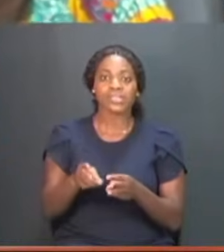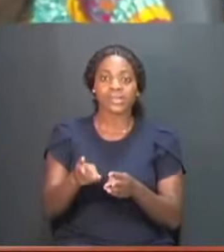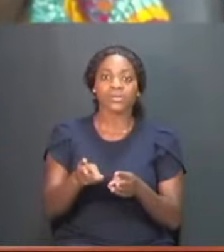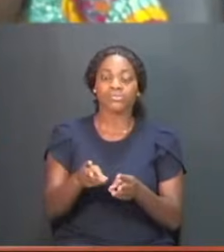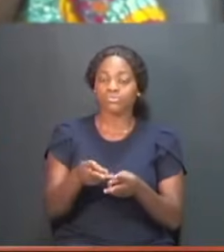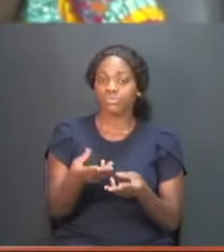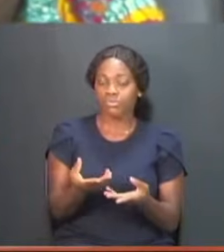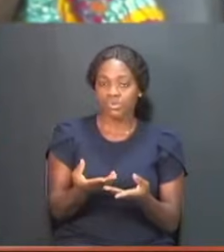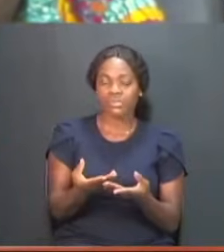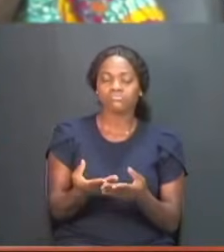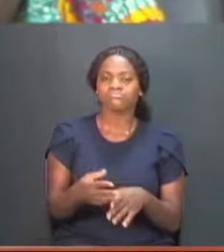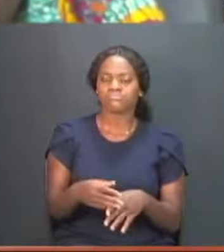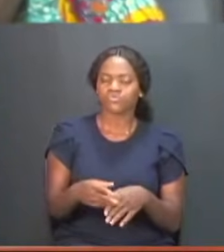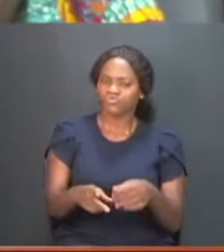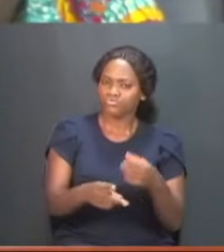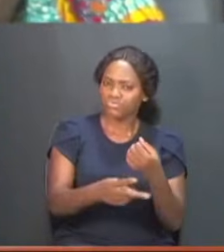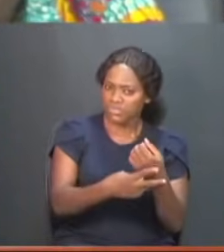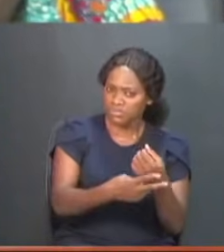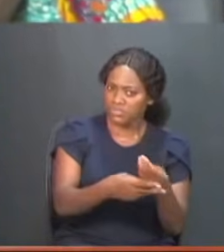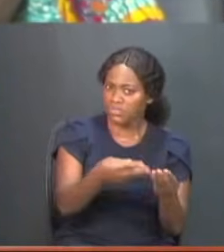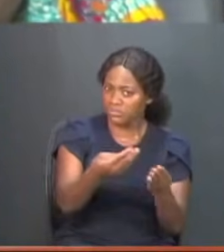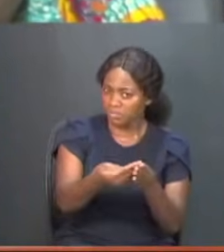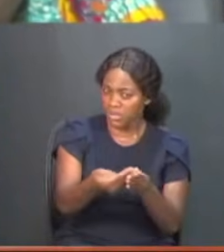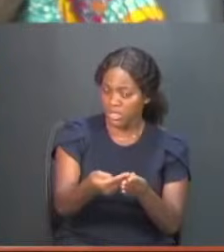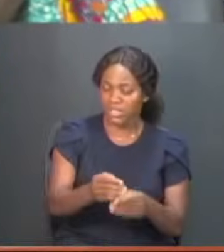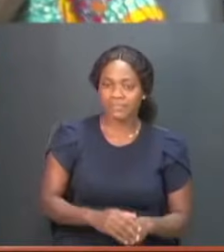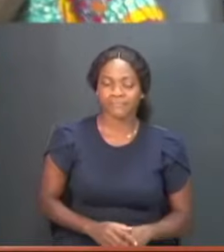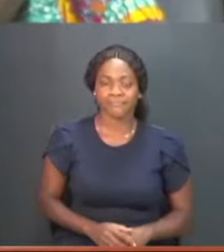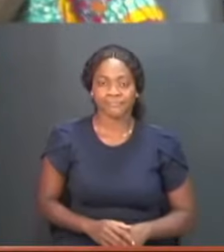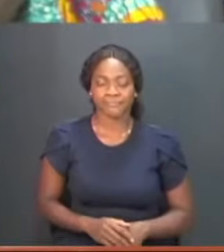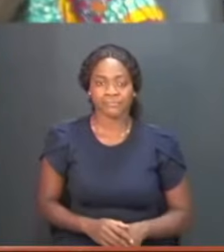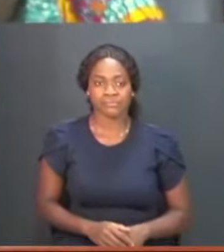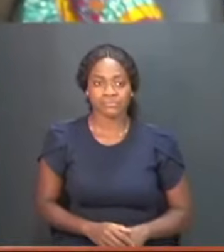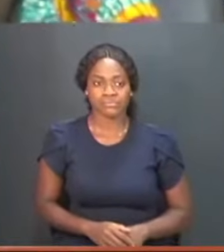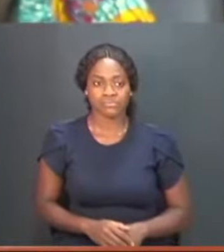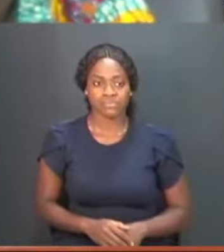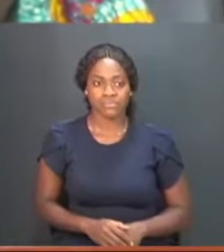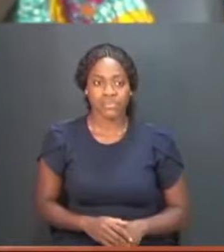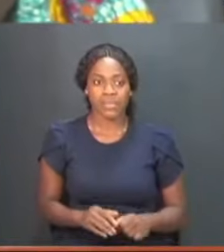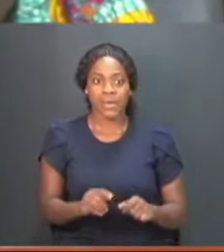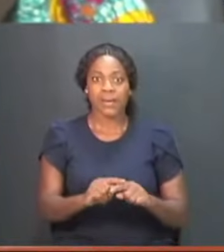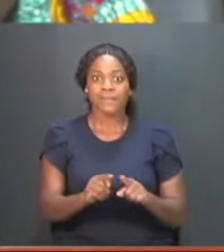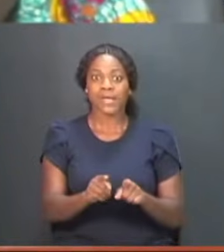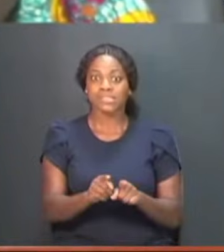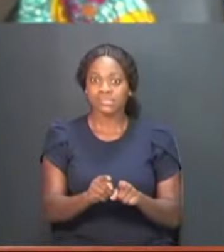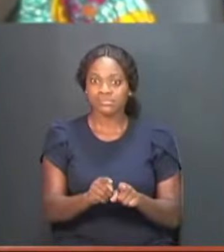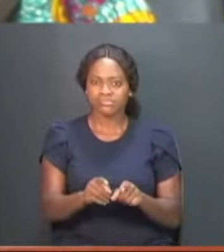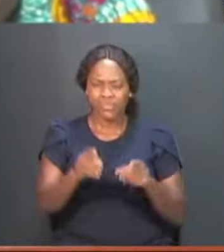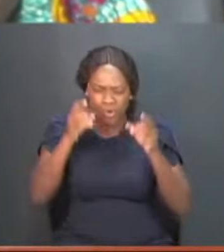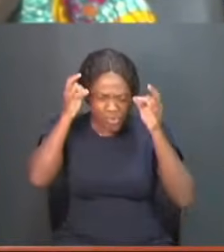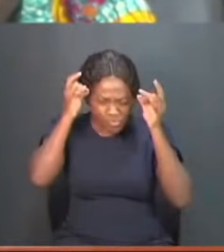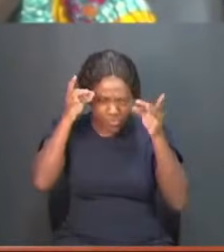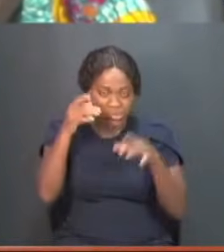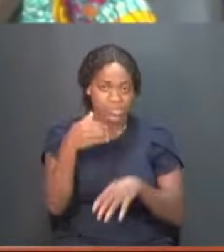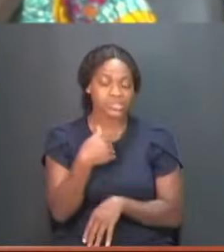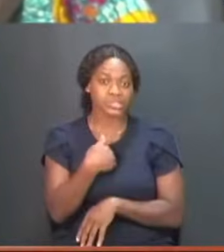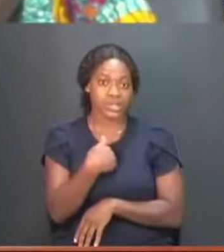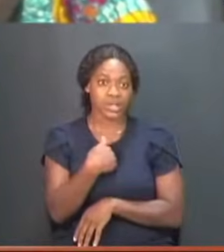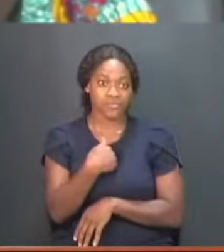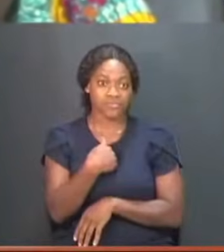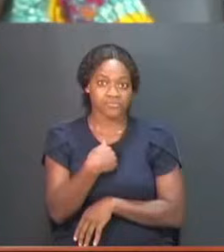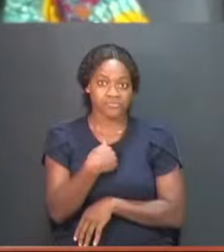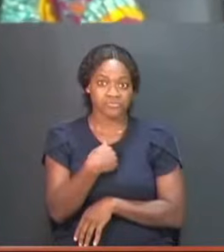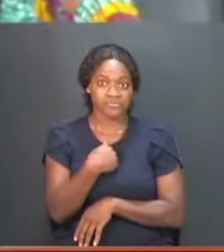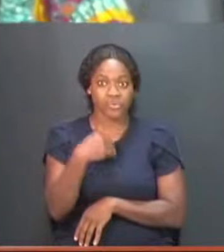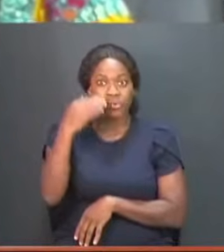financial portfolio. Mr. Speaker, they are doing it at a risk because we do not